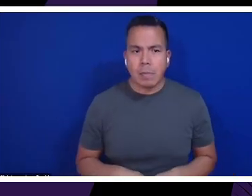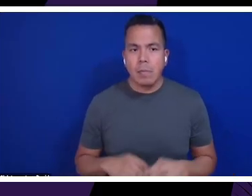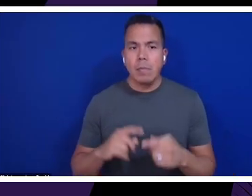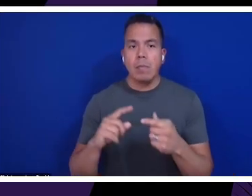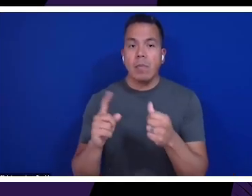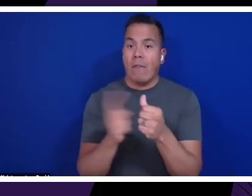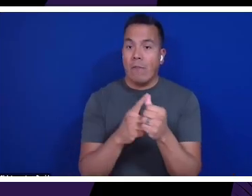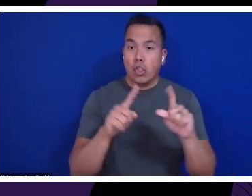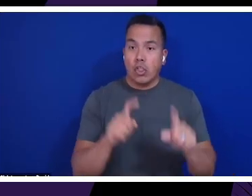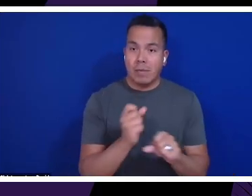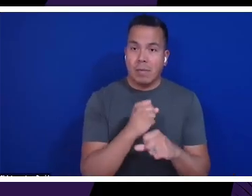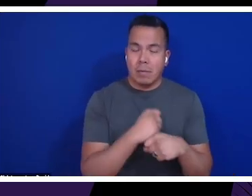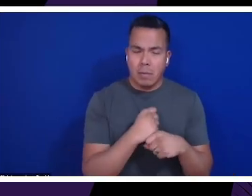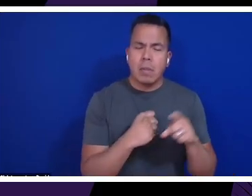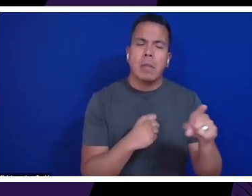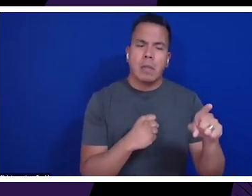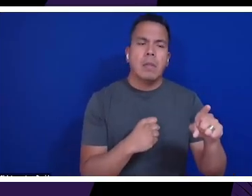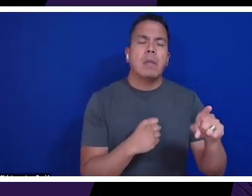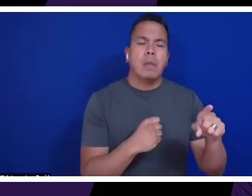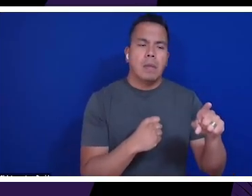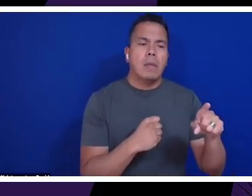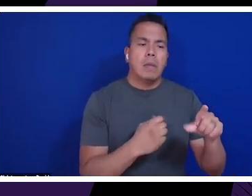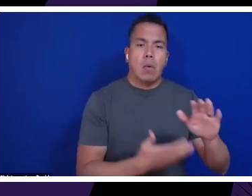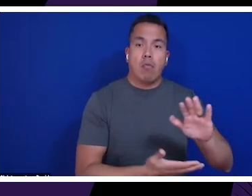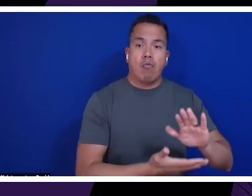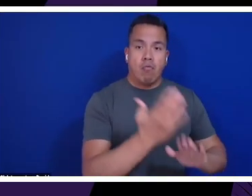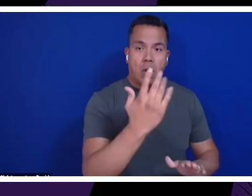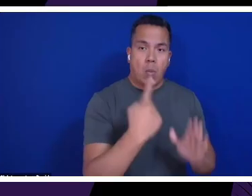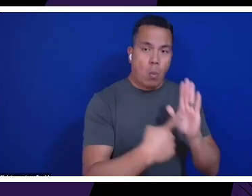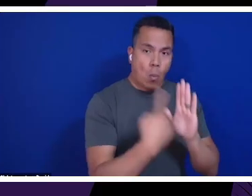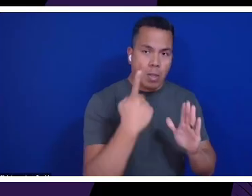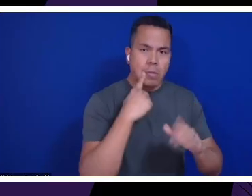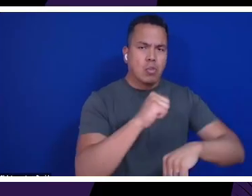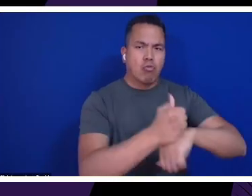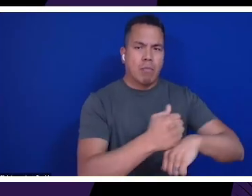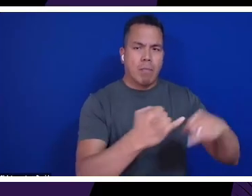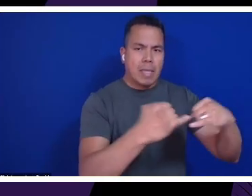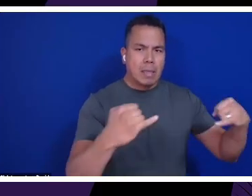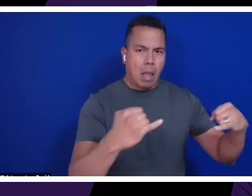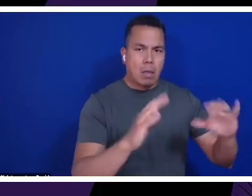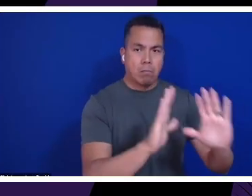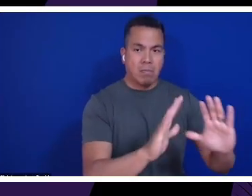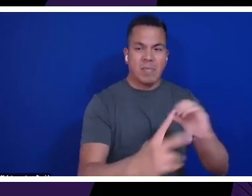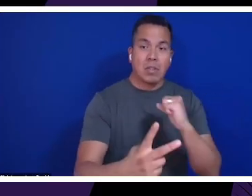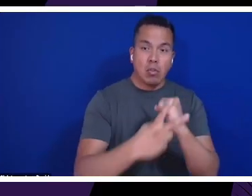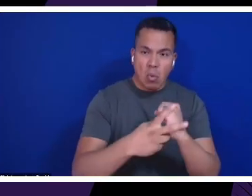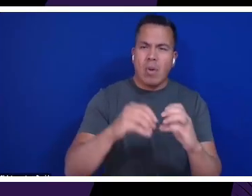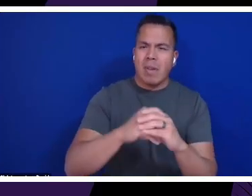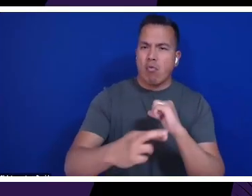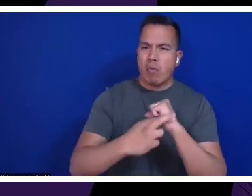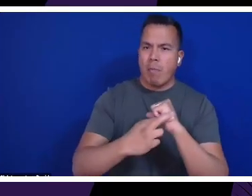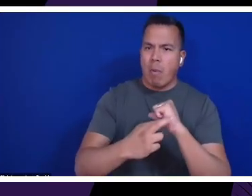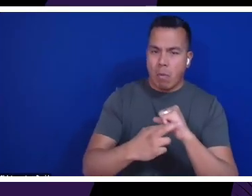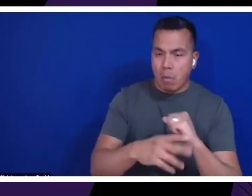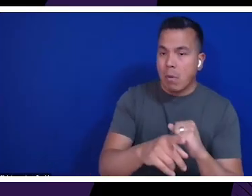is created, it is run once to create the baseline. This baseline is stored with the repository. Then as